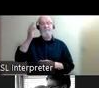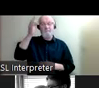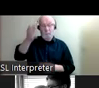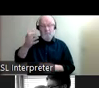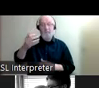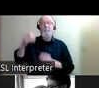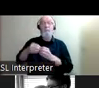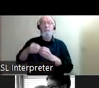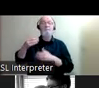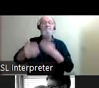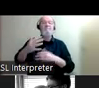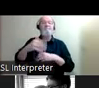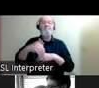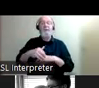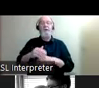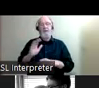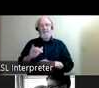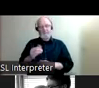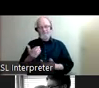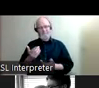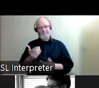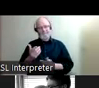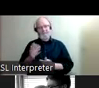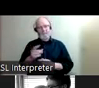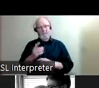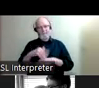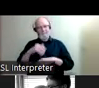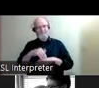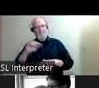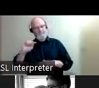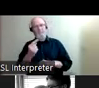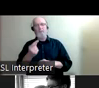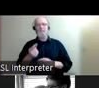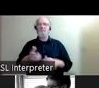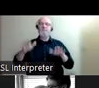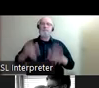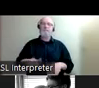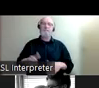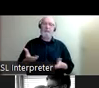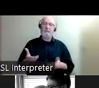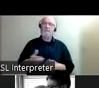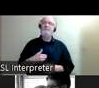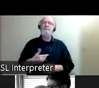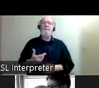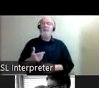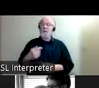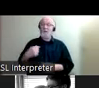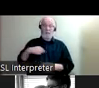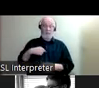As First Peoples have done since time immemorial, we strive to be responsible